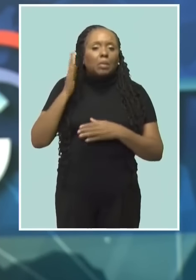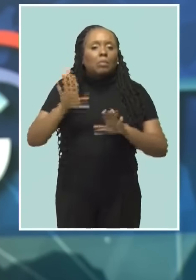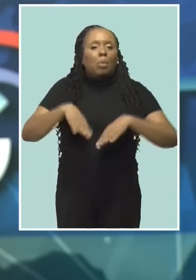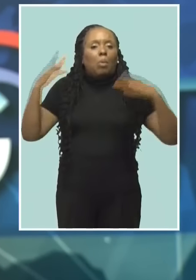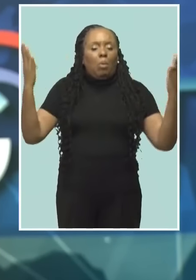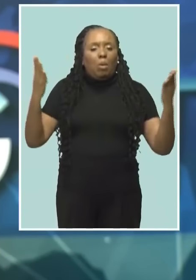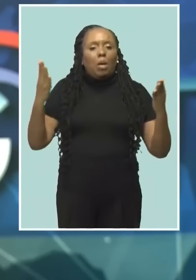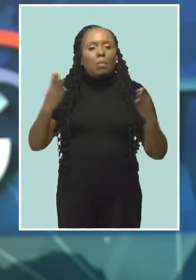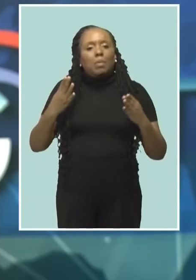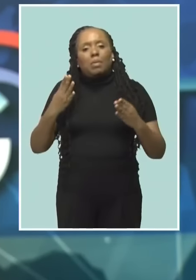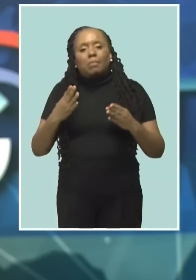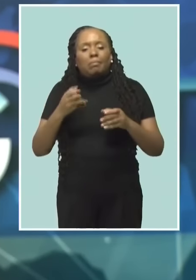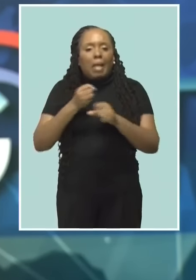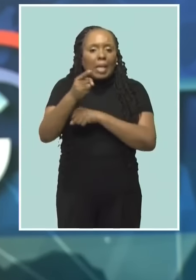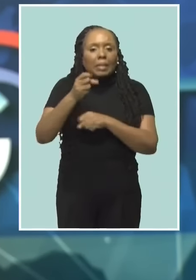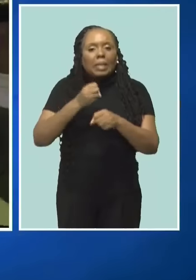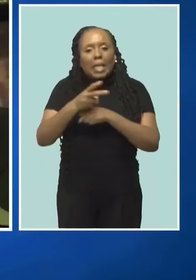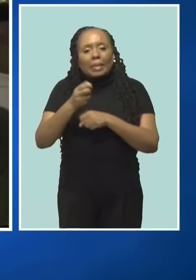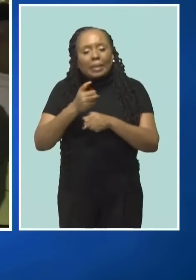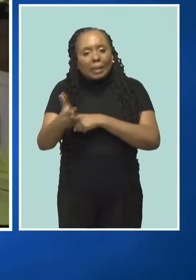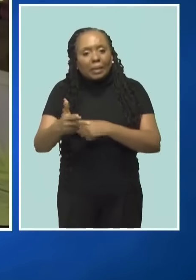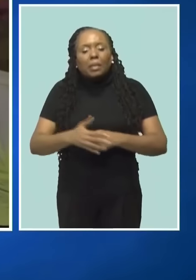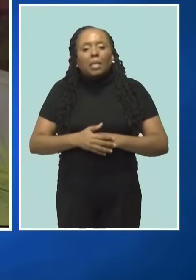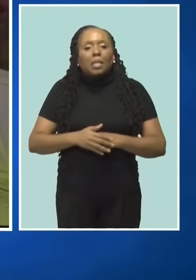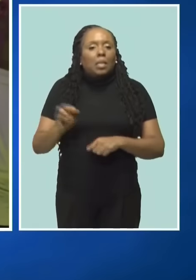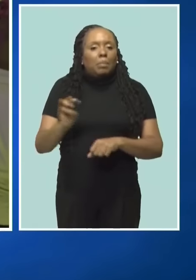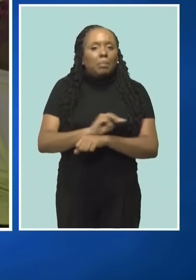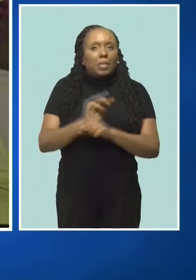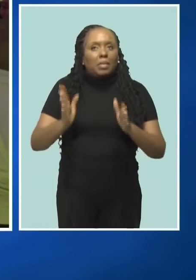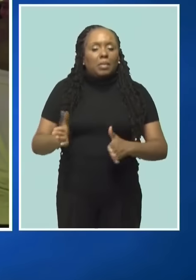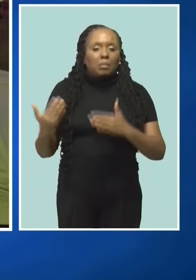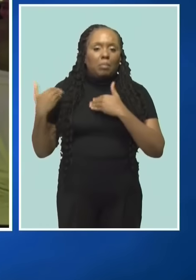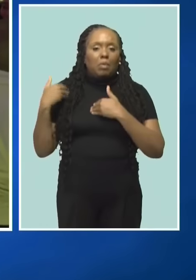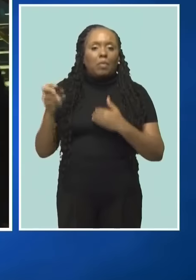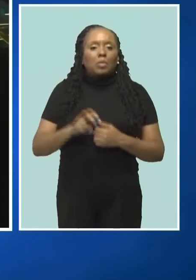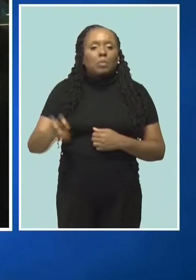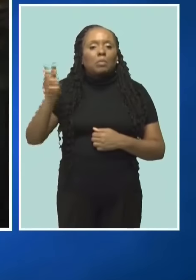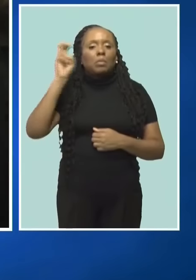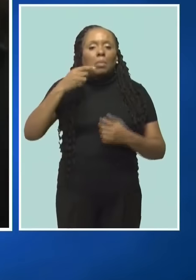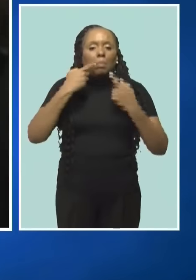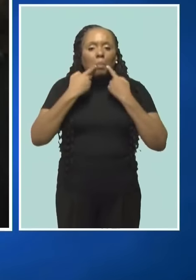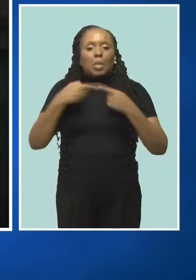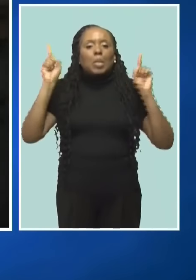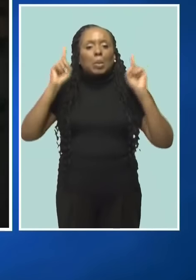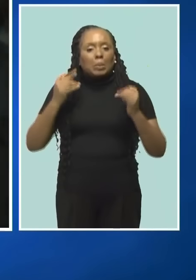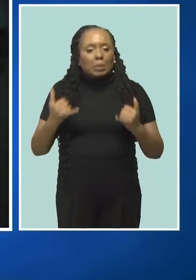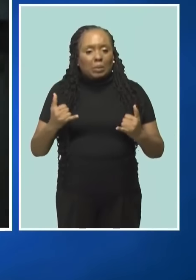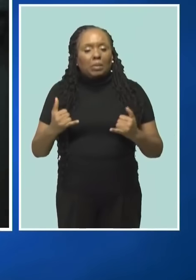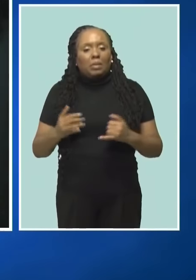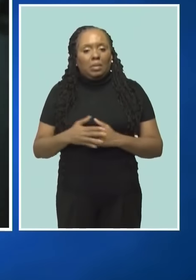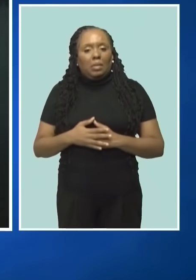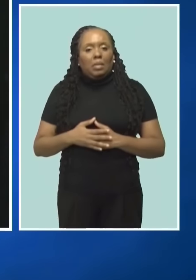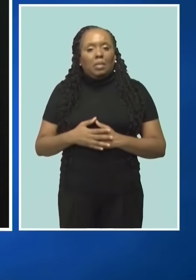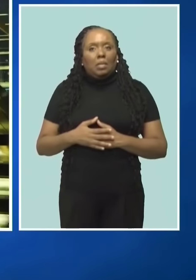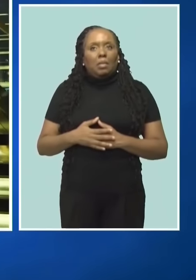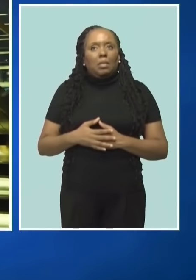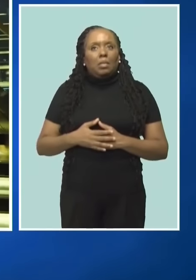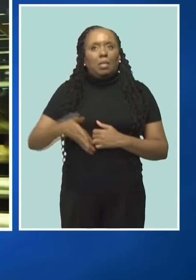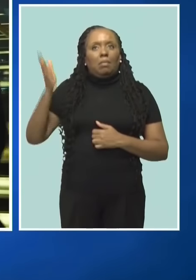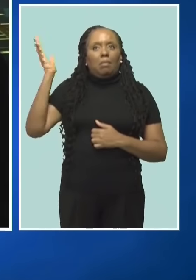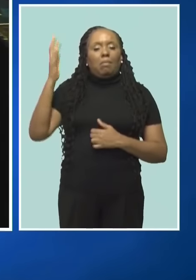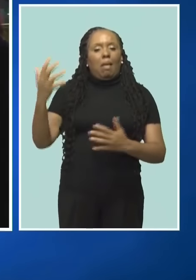few years. Minister of Tourism and International Transport Ian Gooding-Edgell made the announcement as he addressed a distinguished